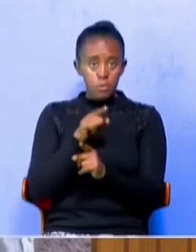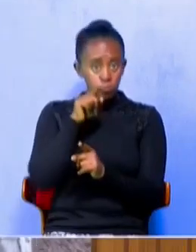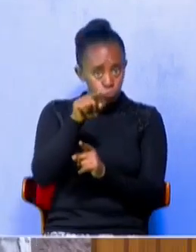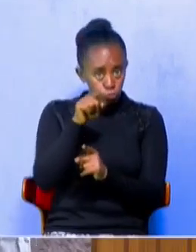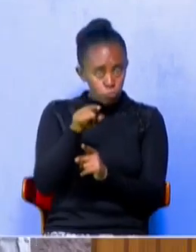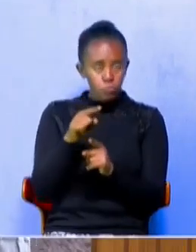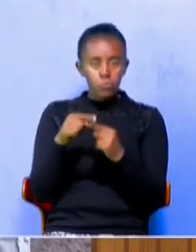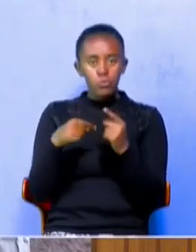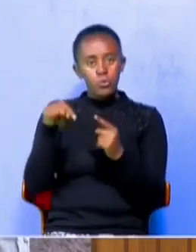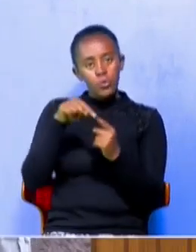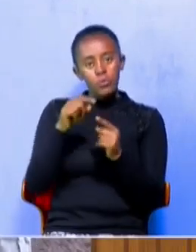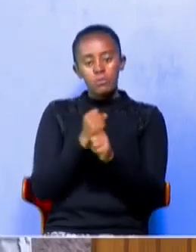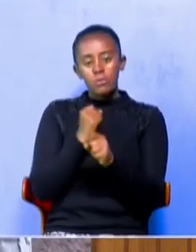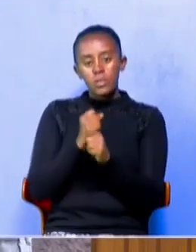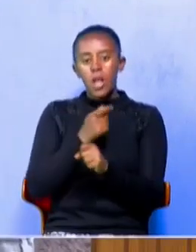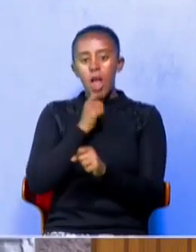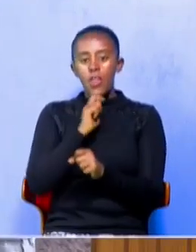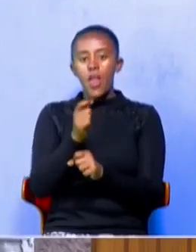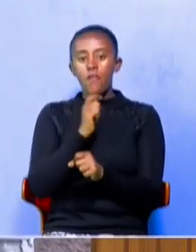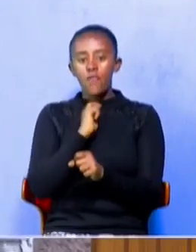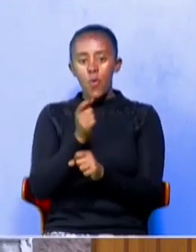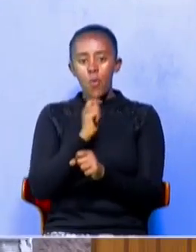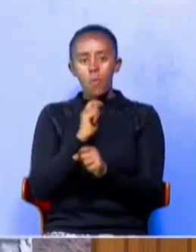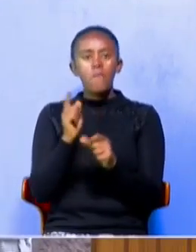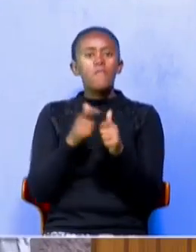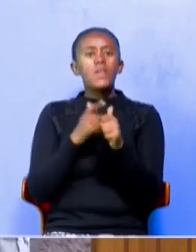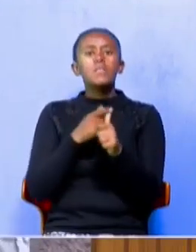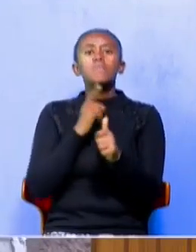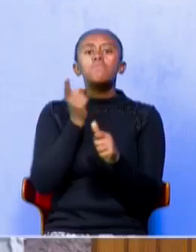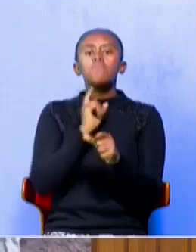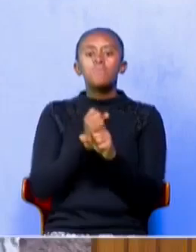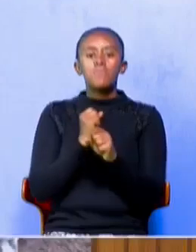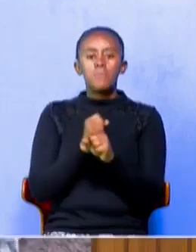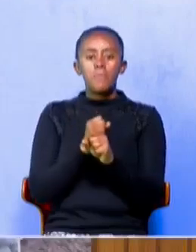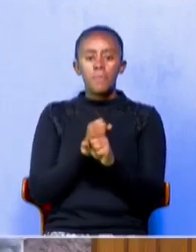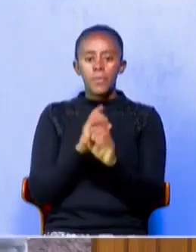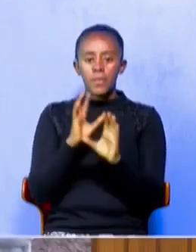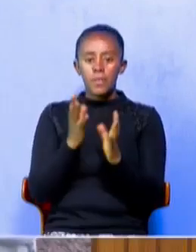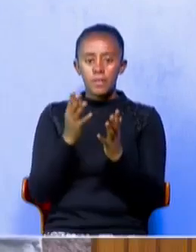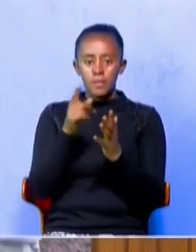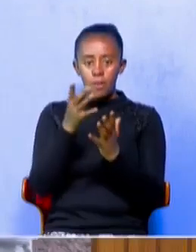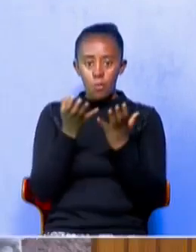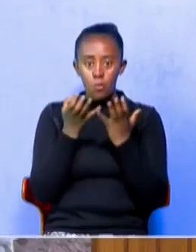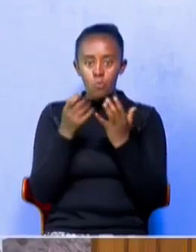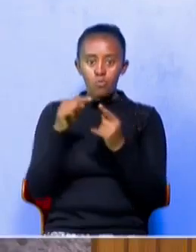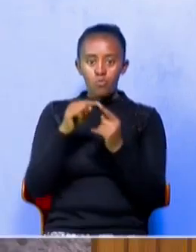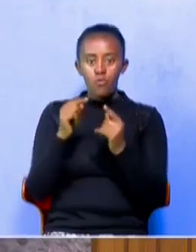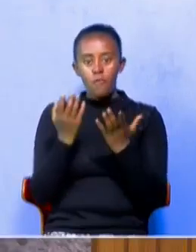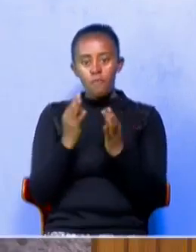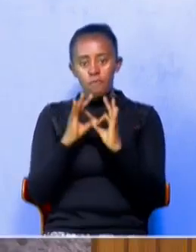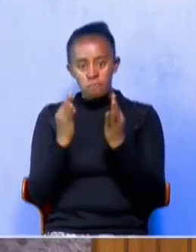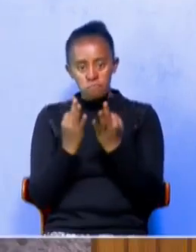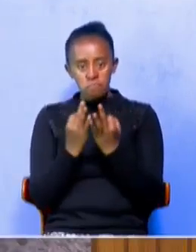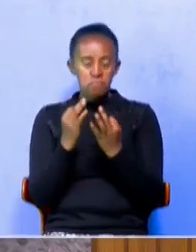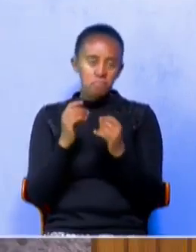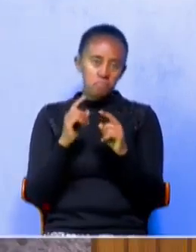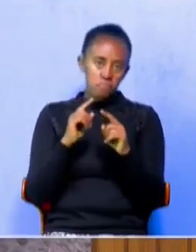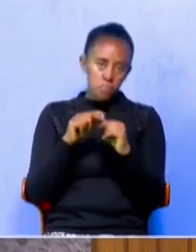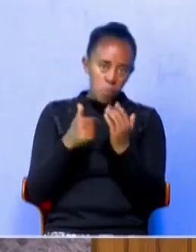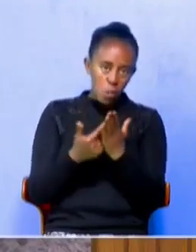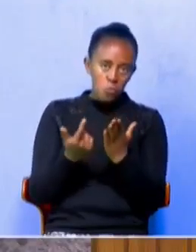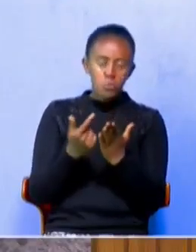to do while you are conducting an interview? What do you do first? So, I want to make you familiar about interview.